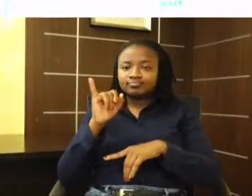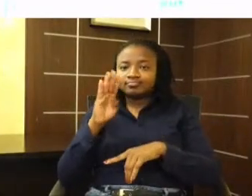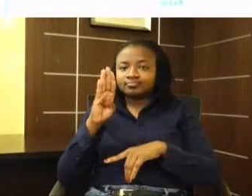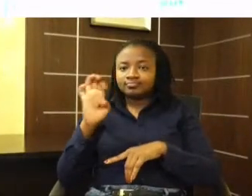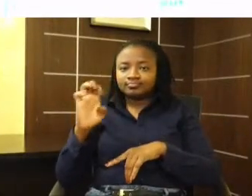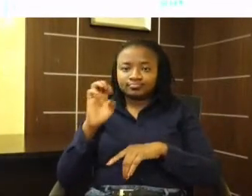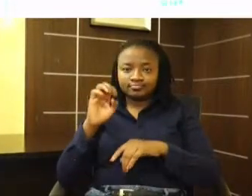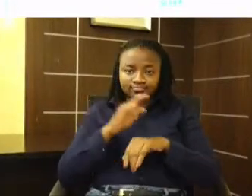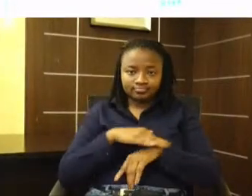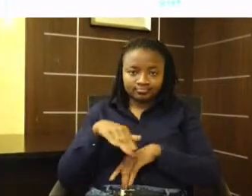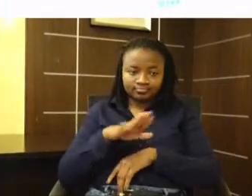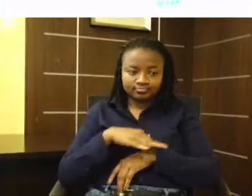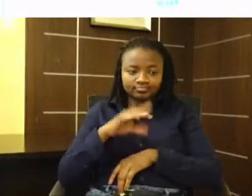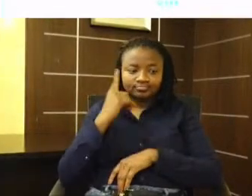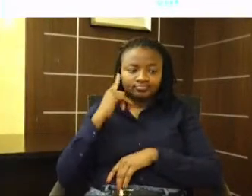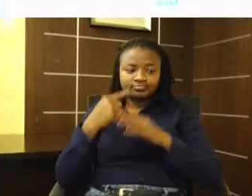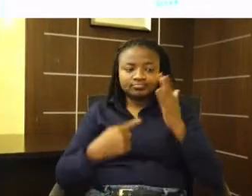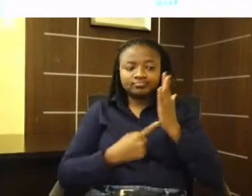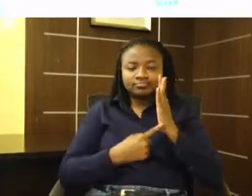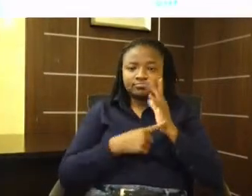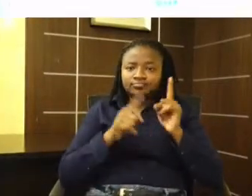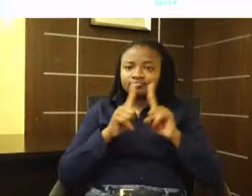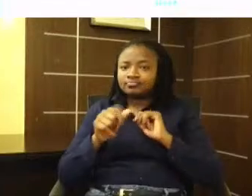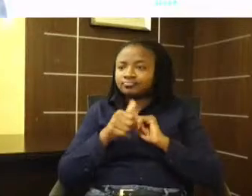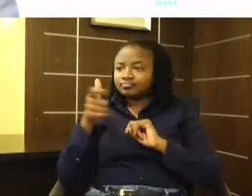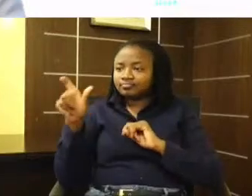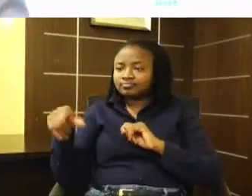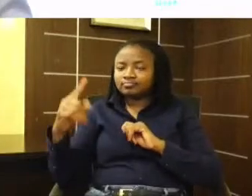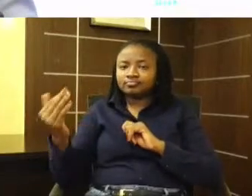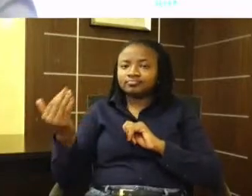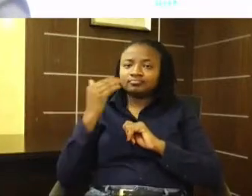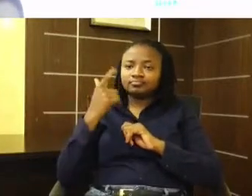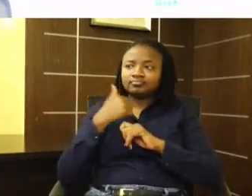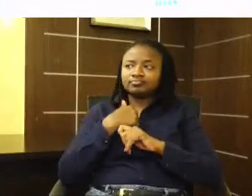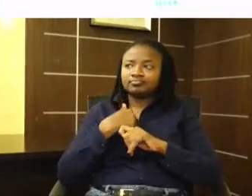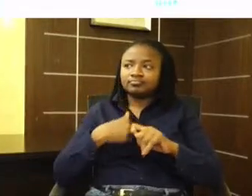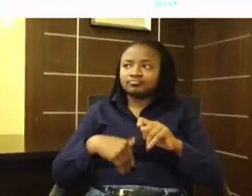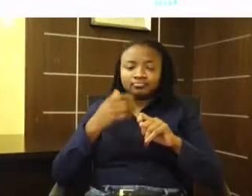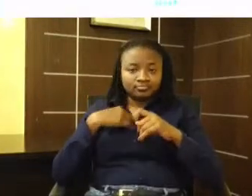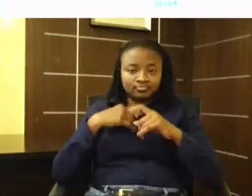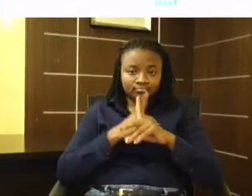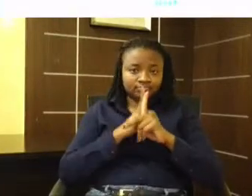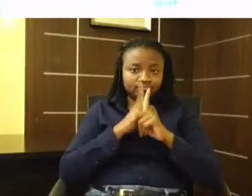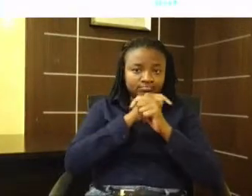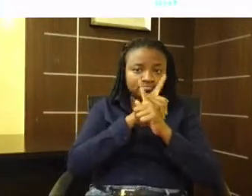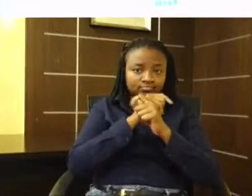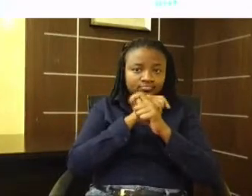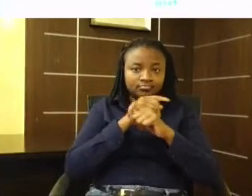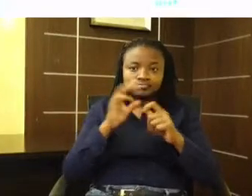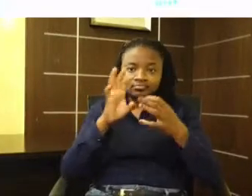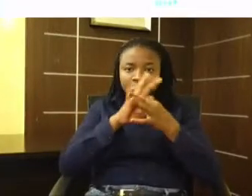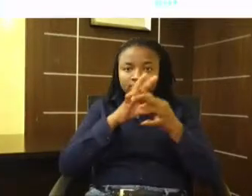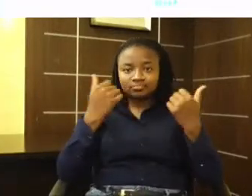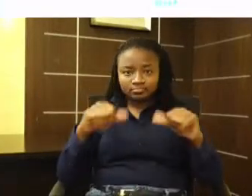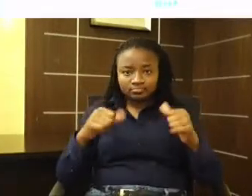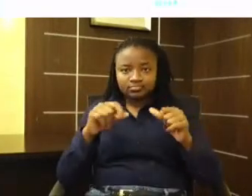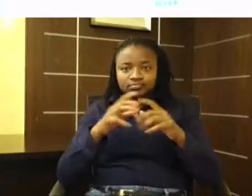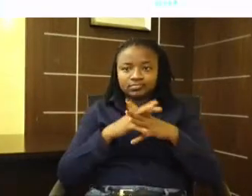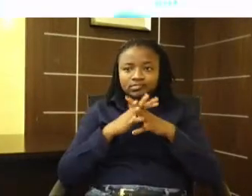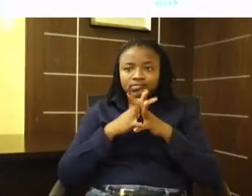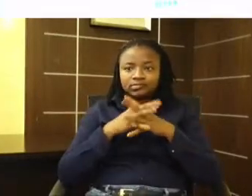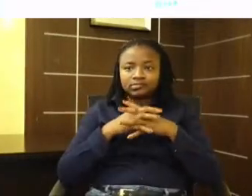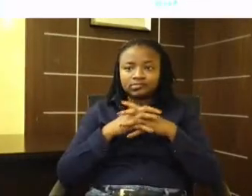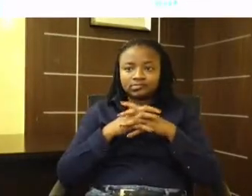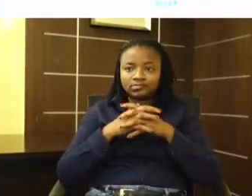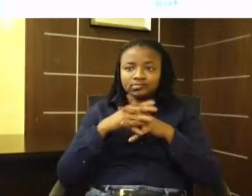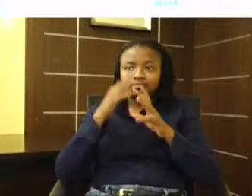is concerned. I was asked by somebody, there was a time, I have not gone to TikTok myself, by the way, because I had the